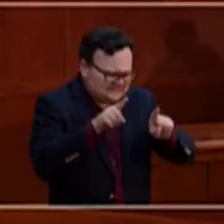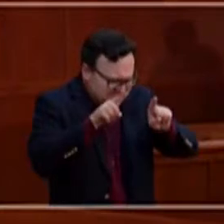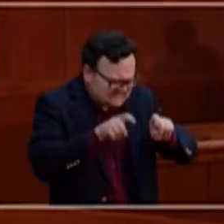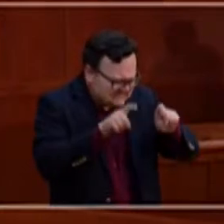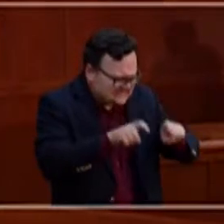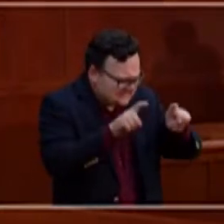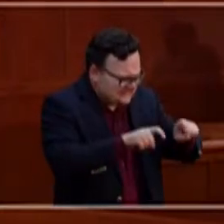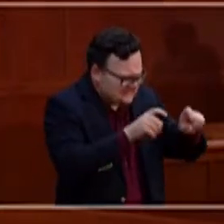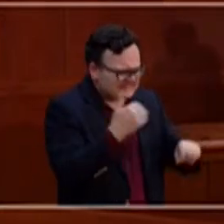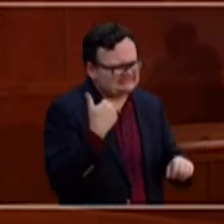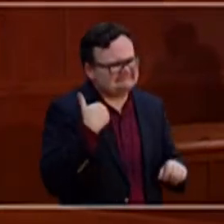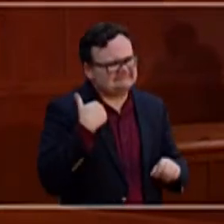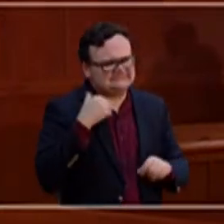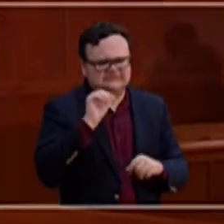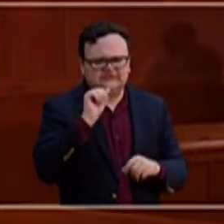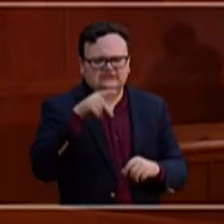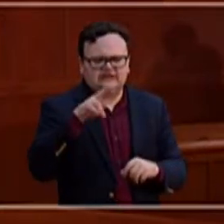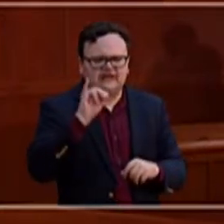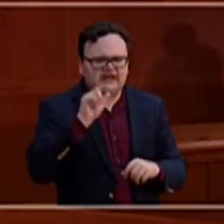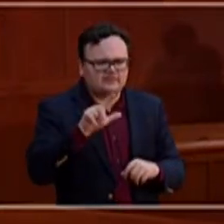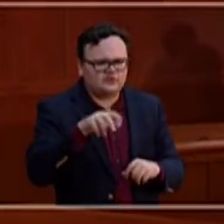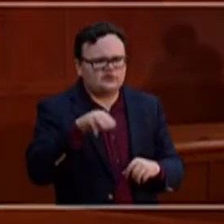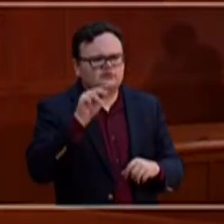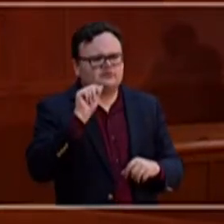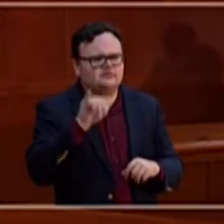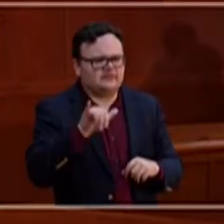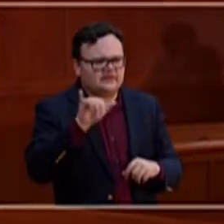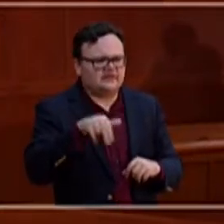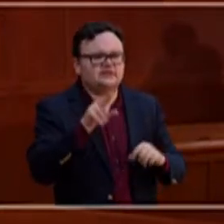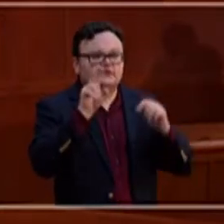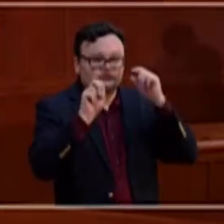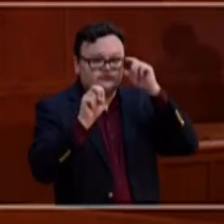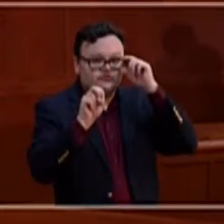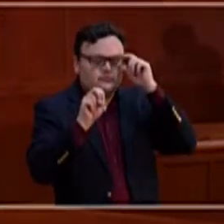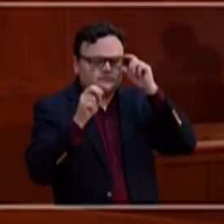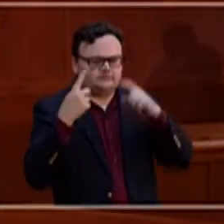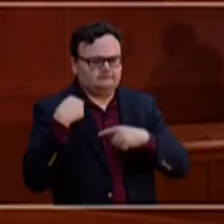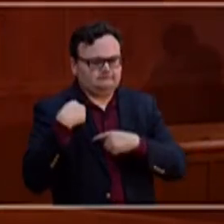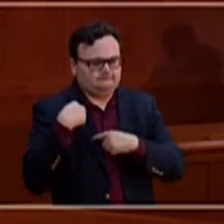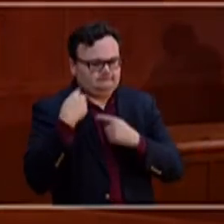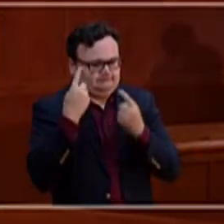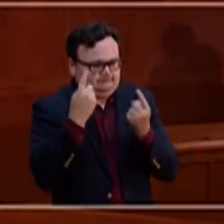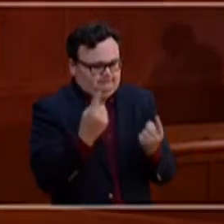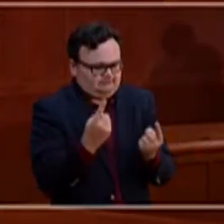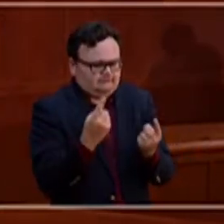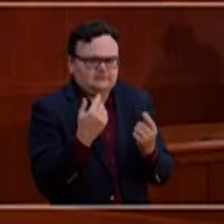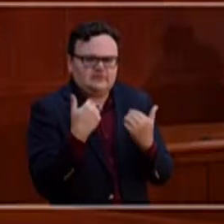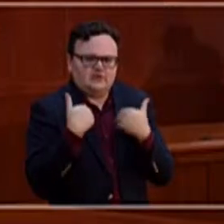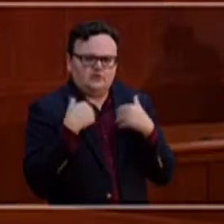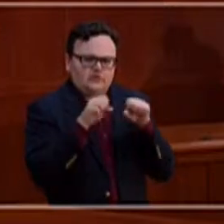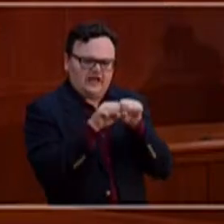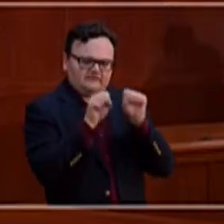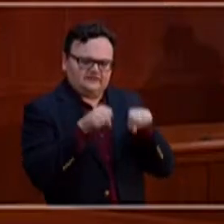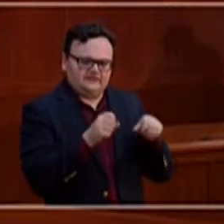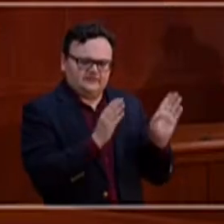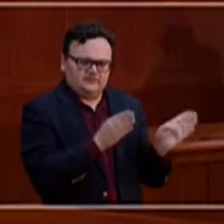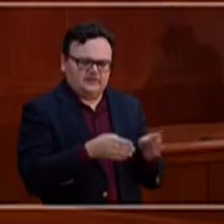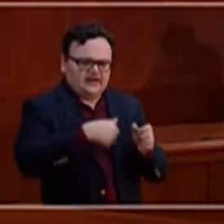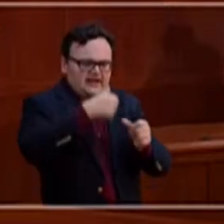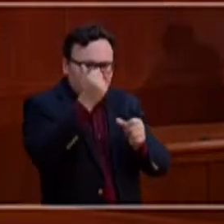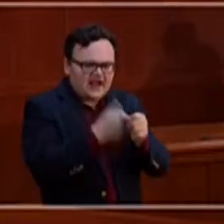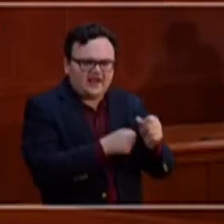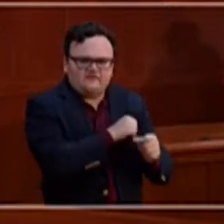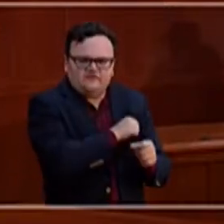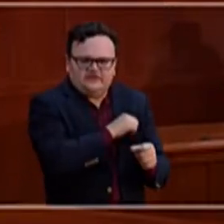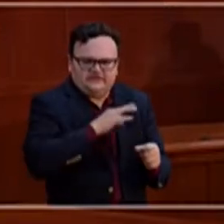throughout April, May, and into June. And then since then, we now have this system where we're doing every staff member